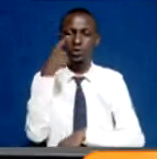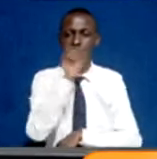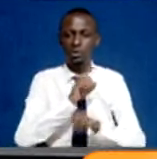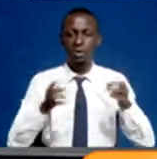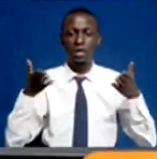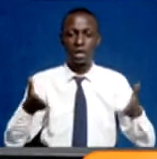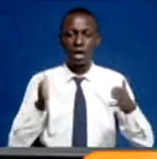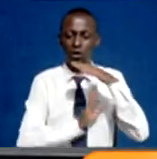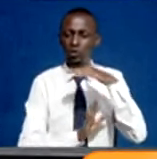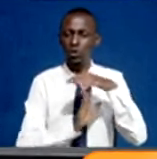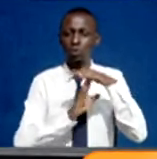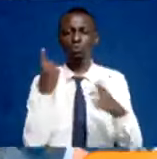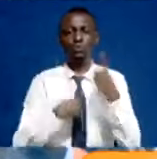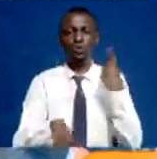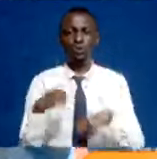is his major win.